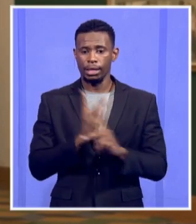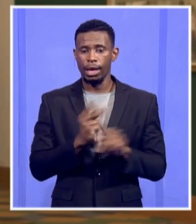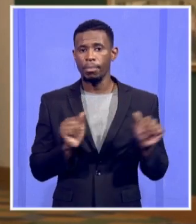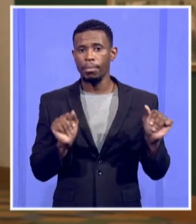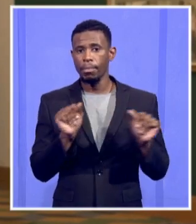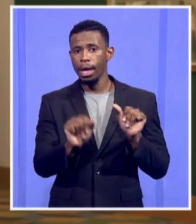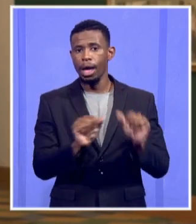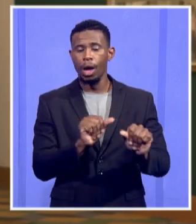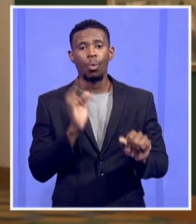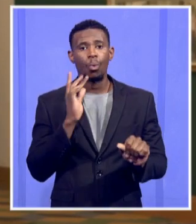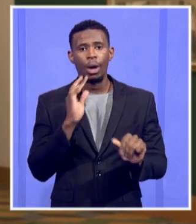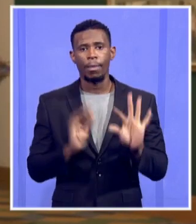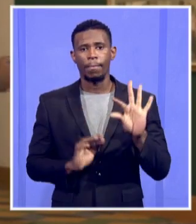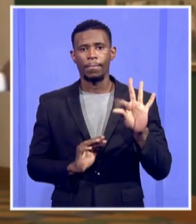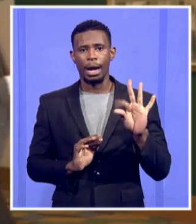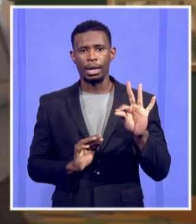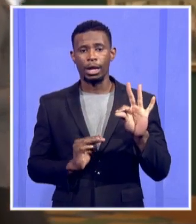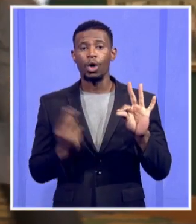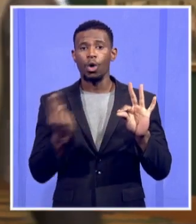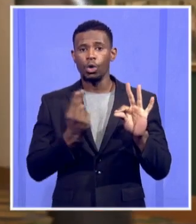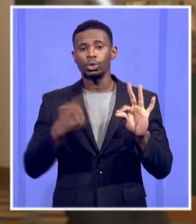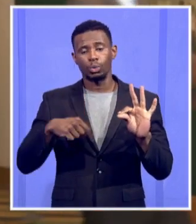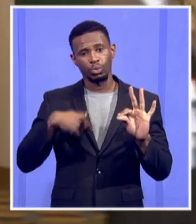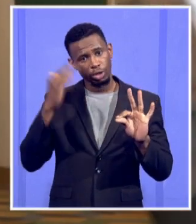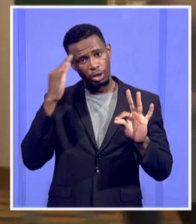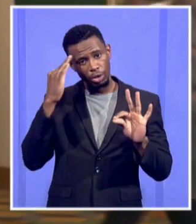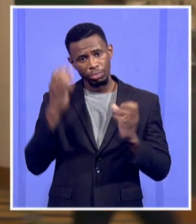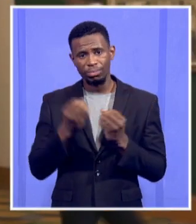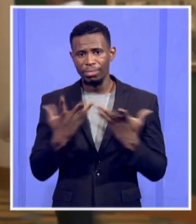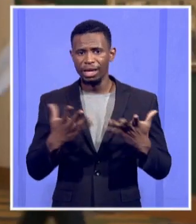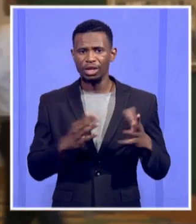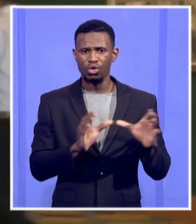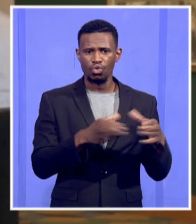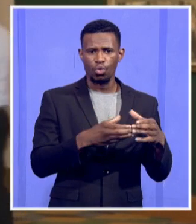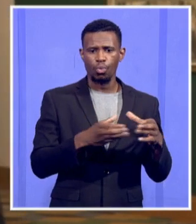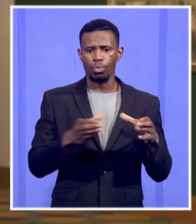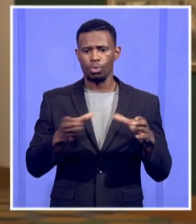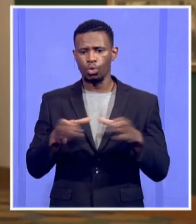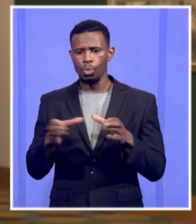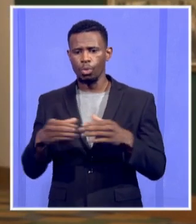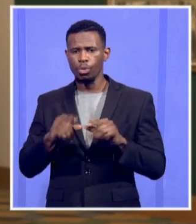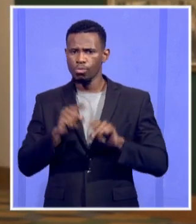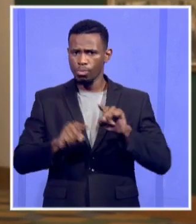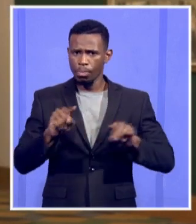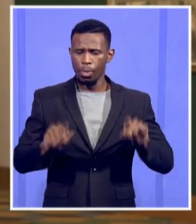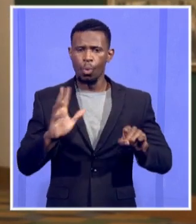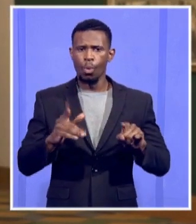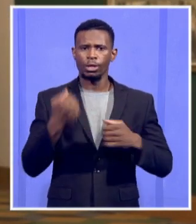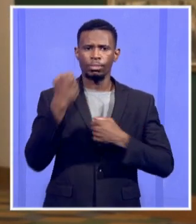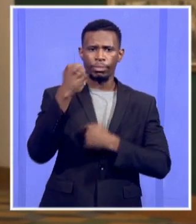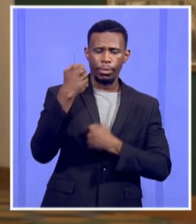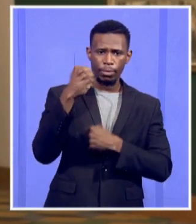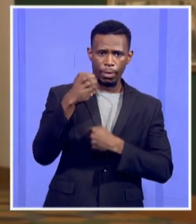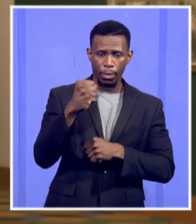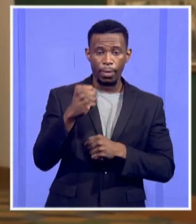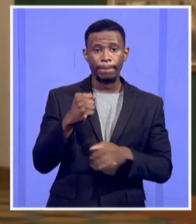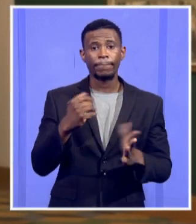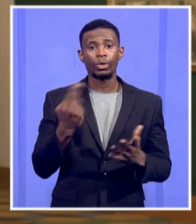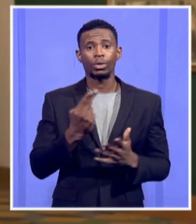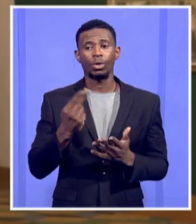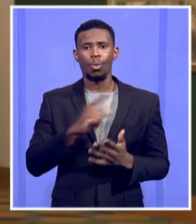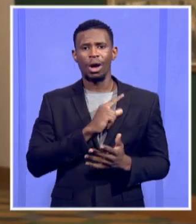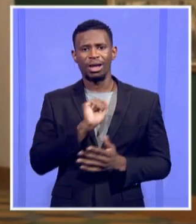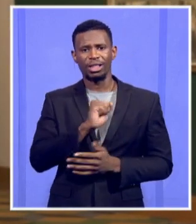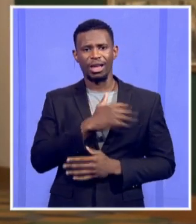many different groups will be protesting, trying to put across their views. Next week, we also want to focus on